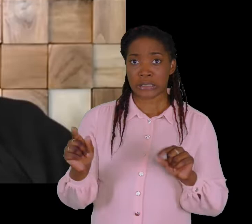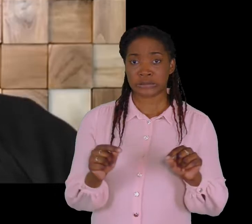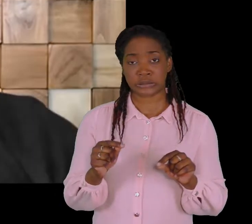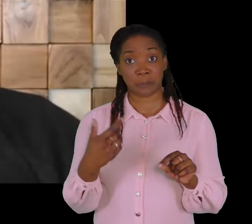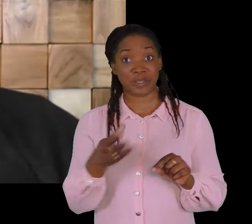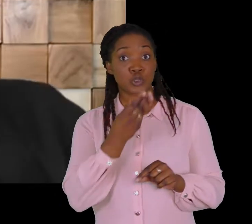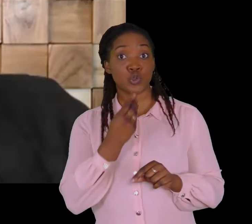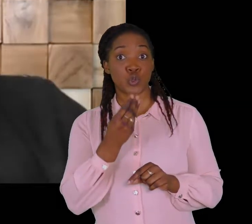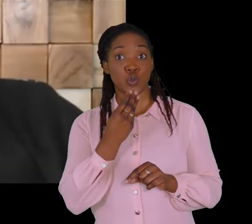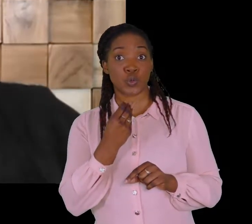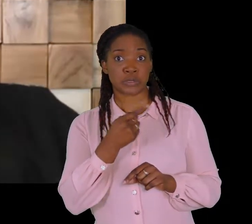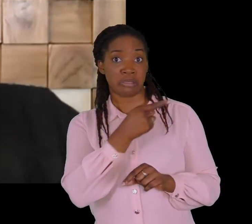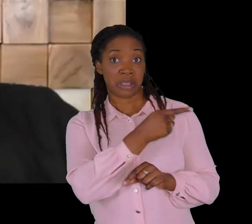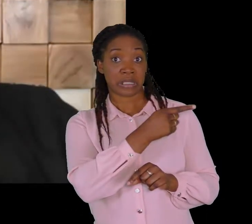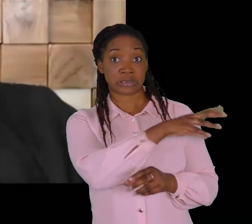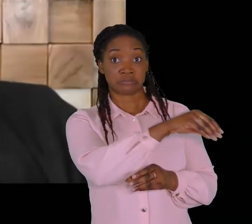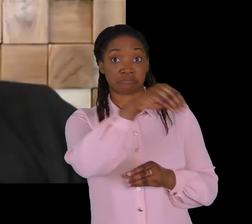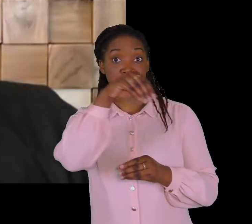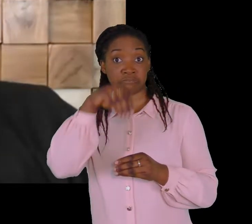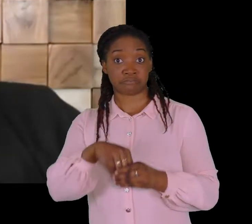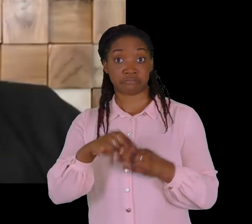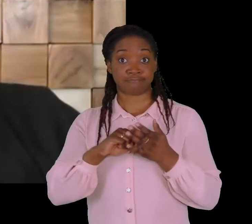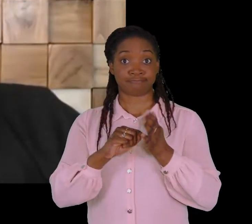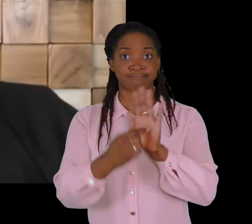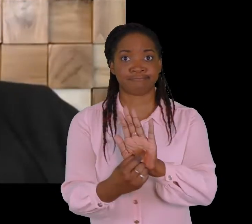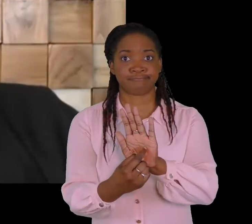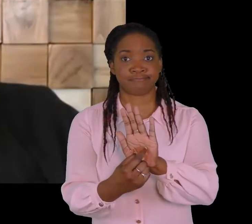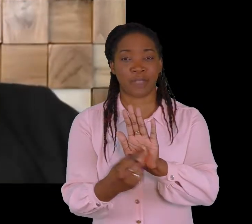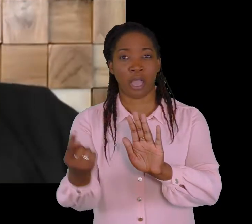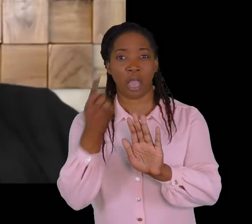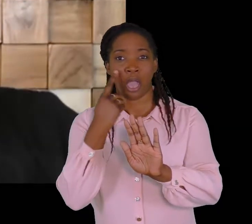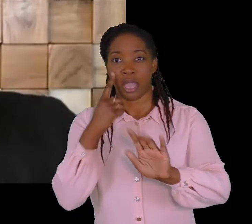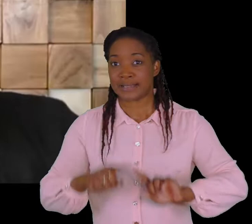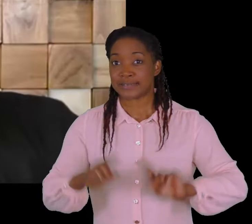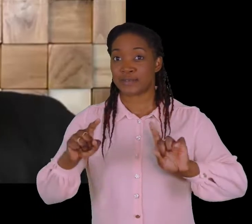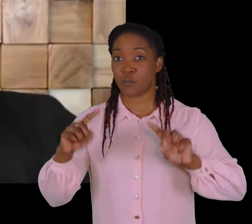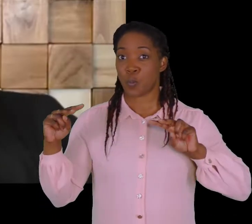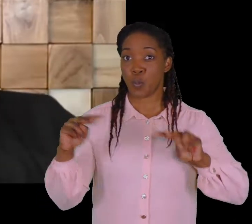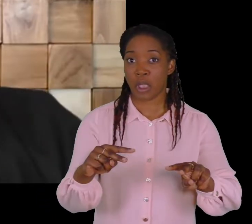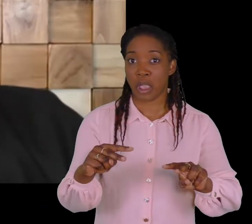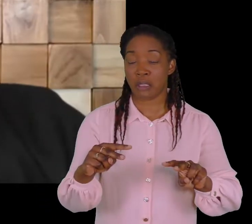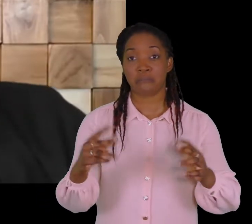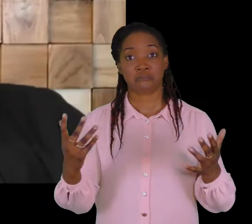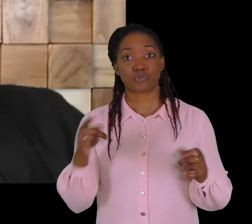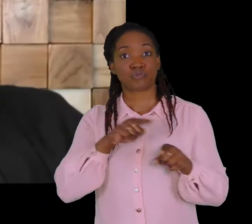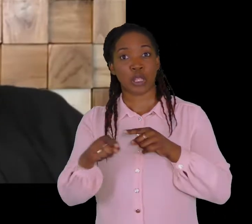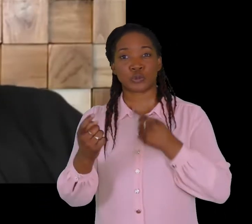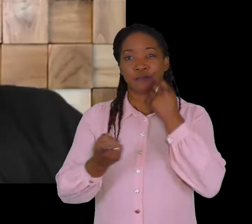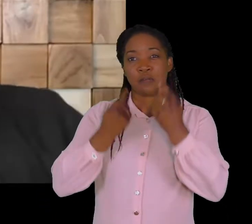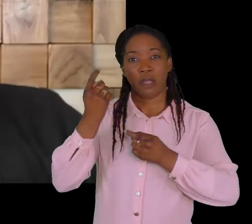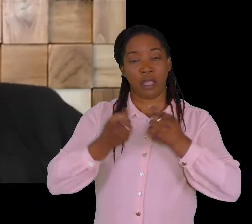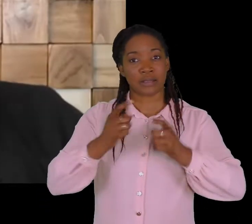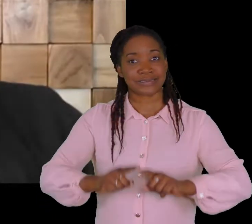Black curating used or co-opted the apparatus of the exhibitionary complex and turned it against itself, eking